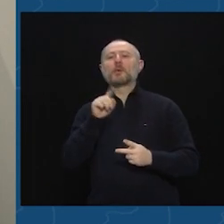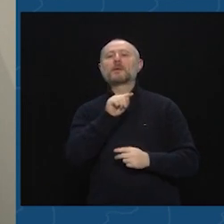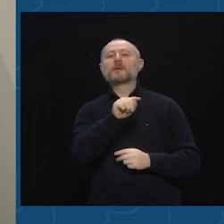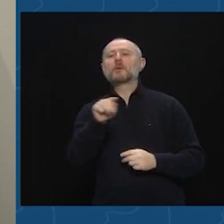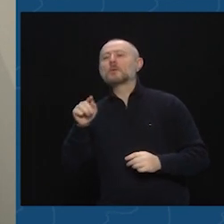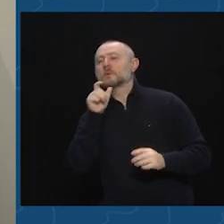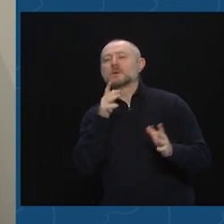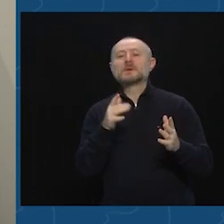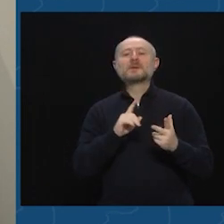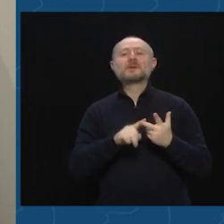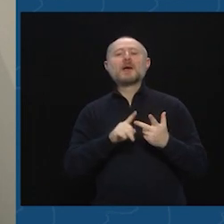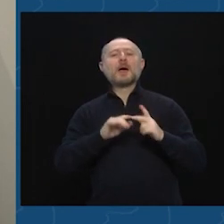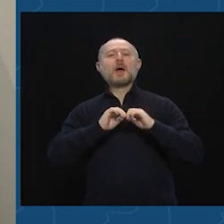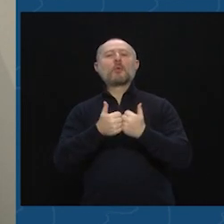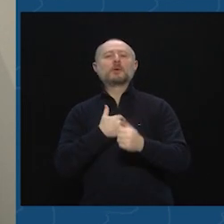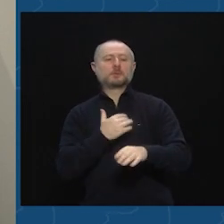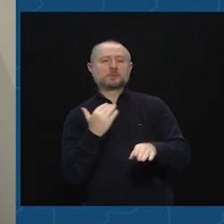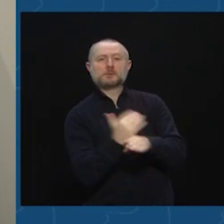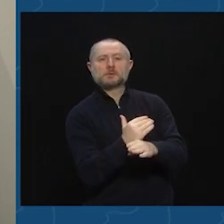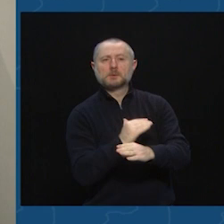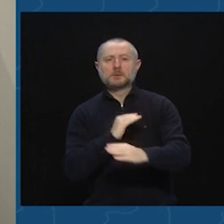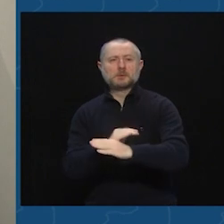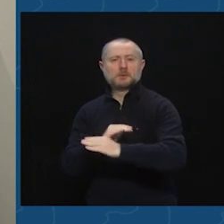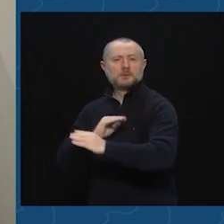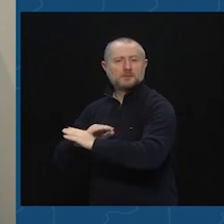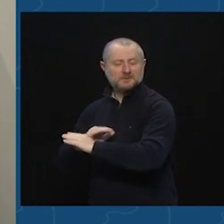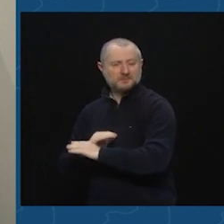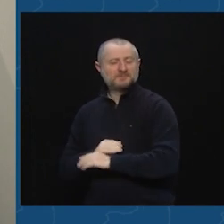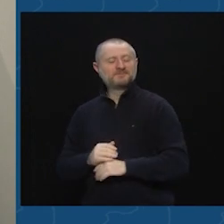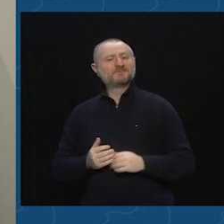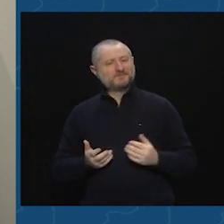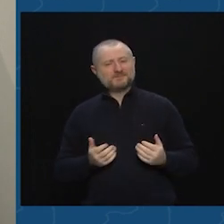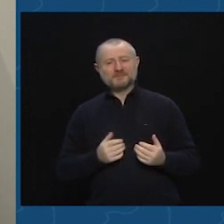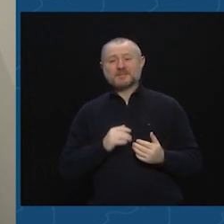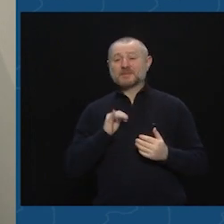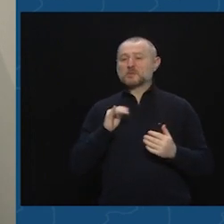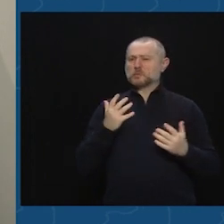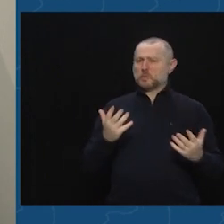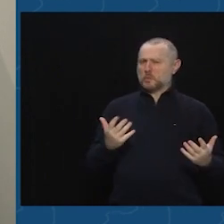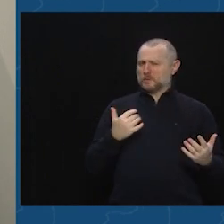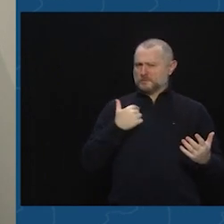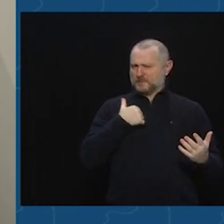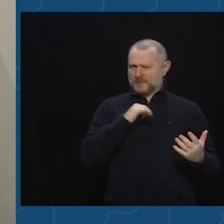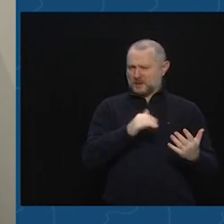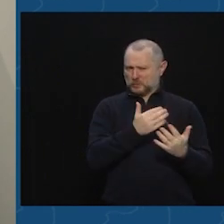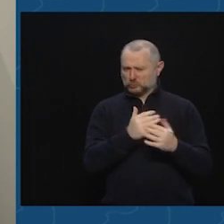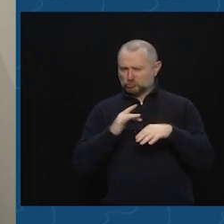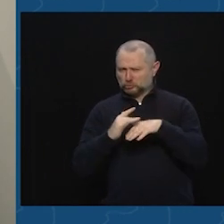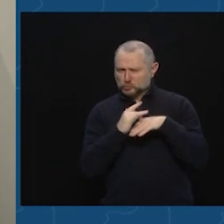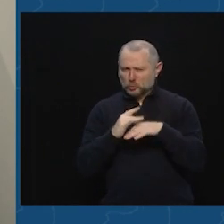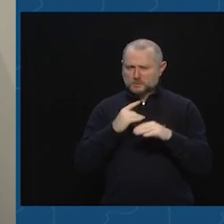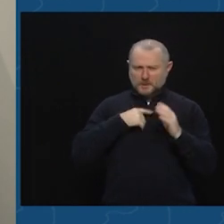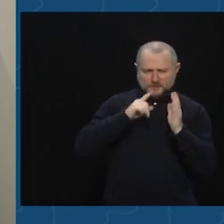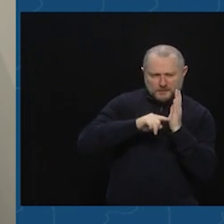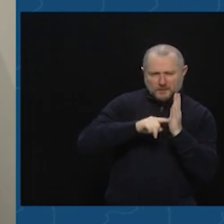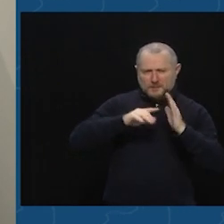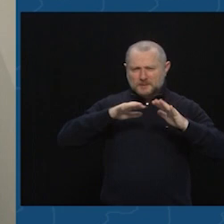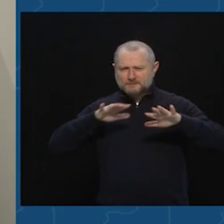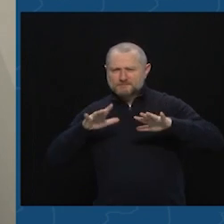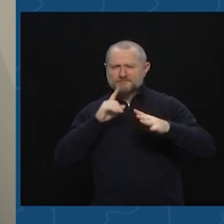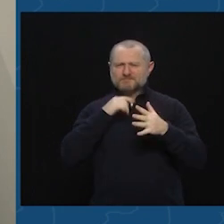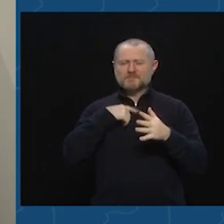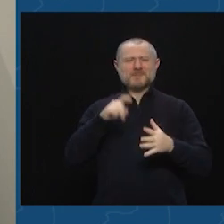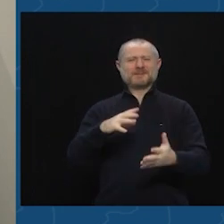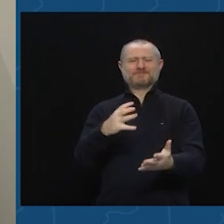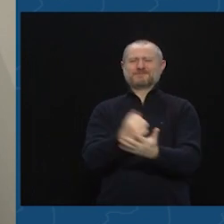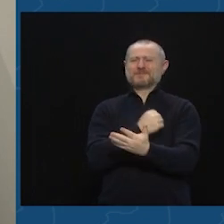And ultimately, by combining our resources, we're going to be able to leverage our individual strengths and our resources. So I want to thank all of them for stepping up and